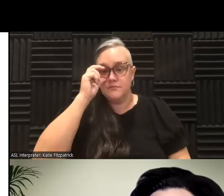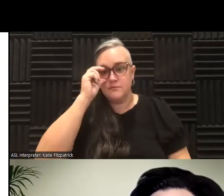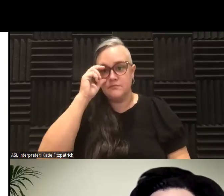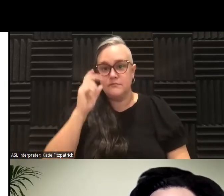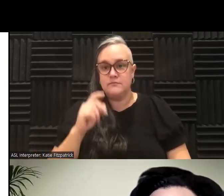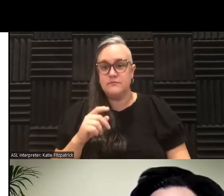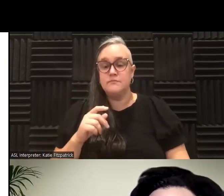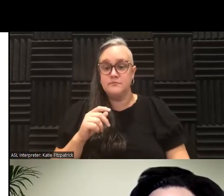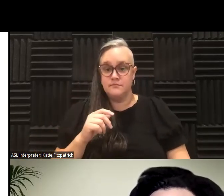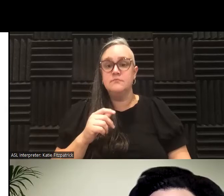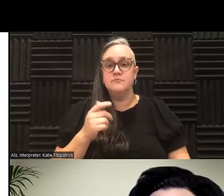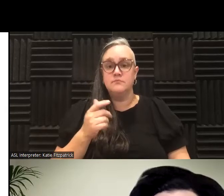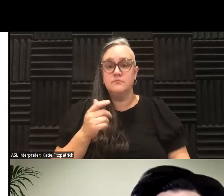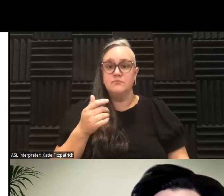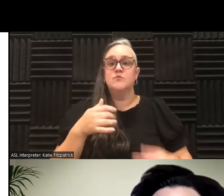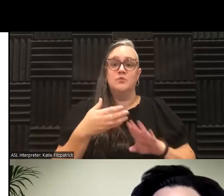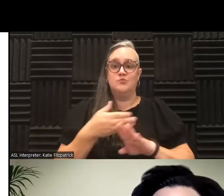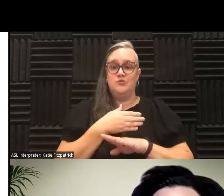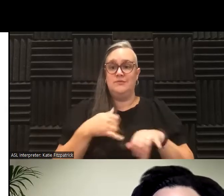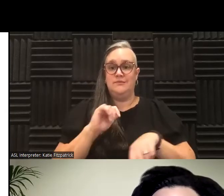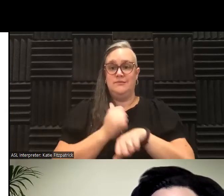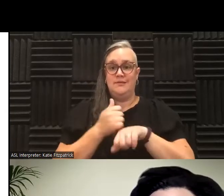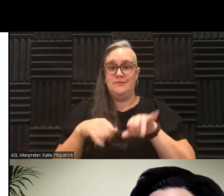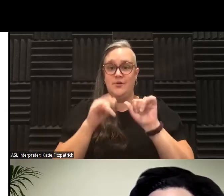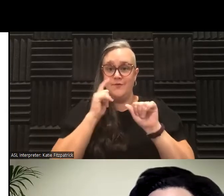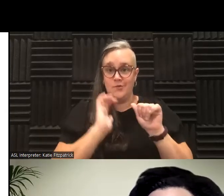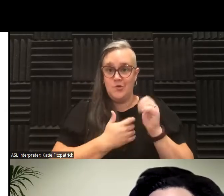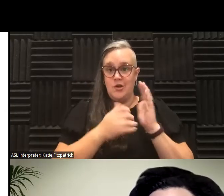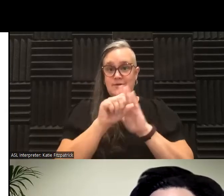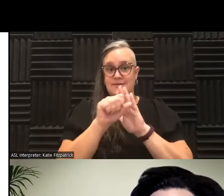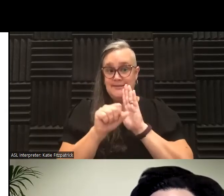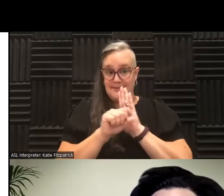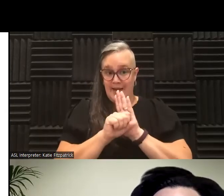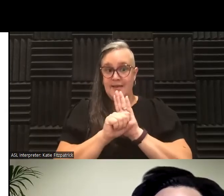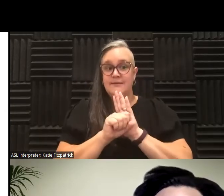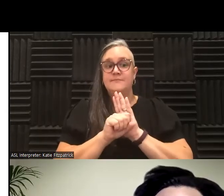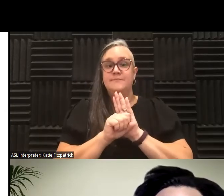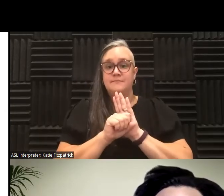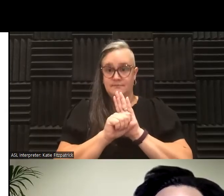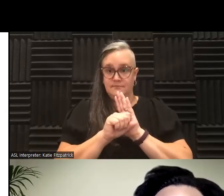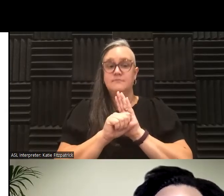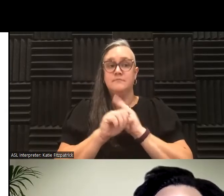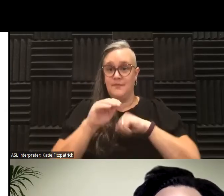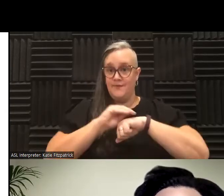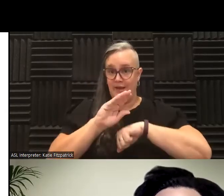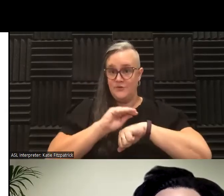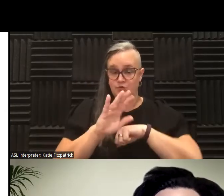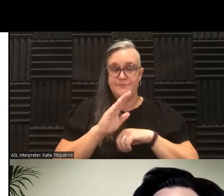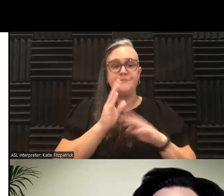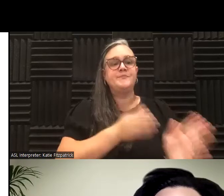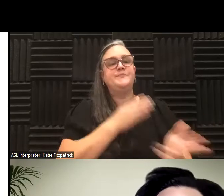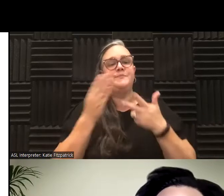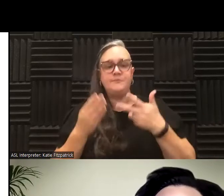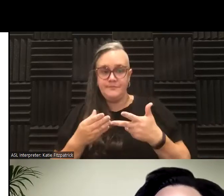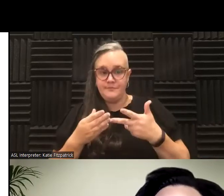preset standard through our state physician advisory, and then MDHHS